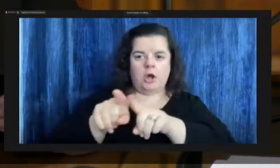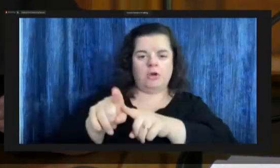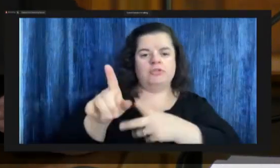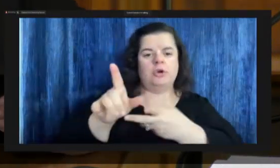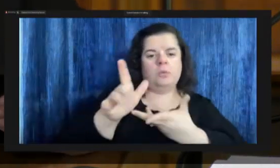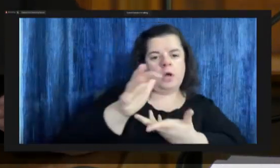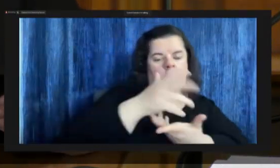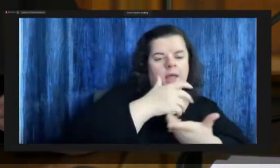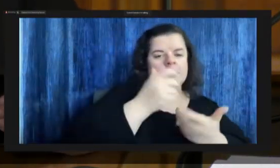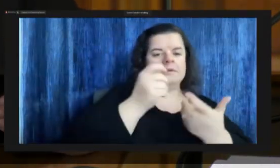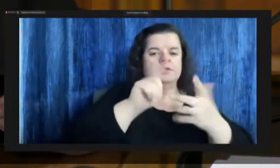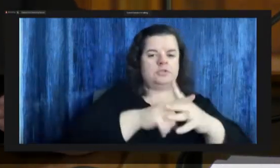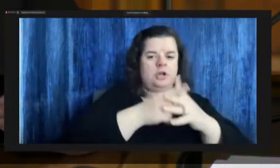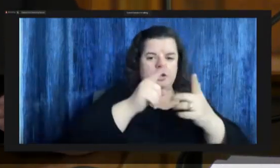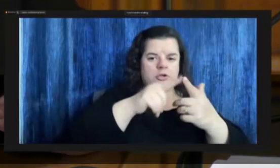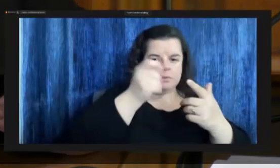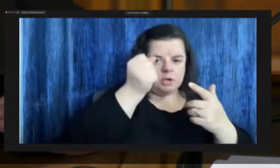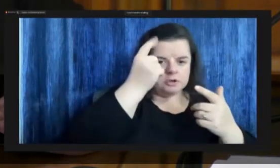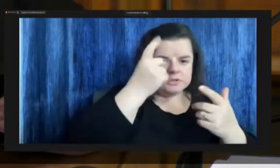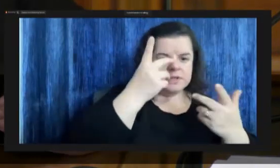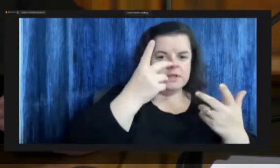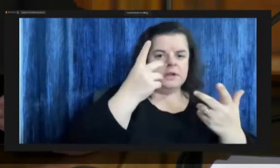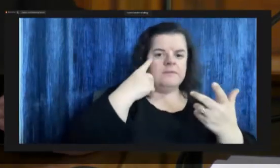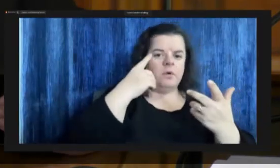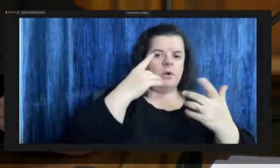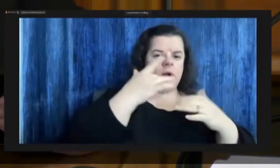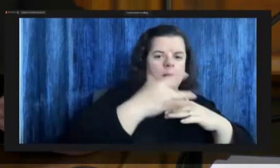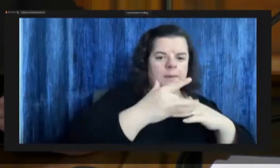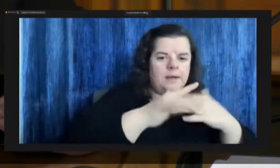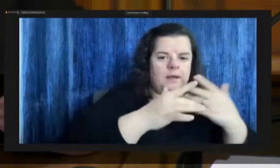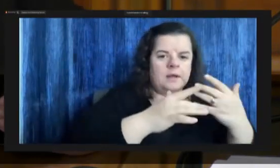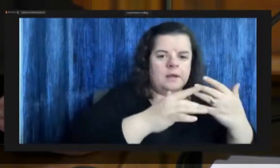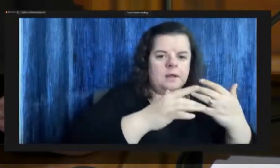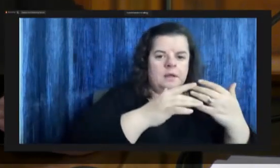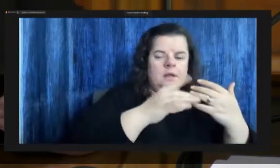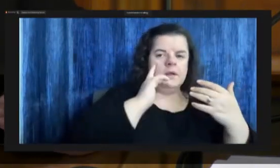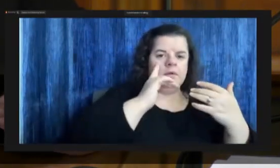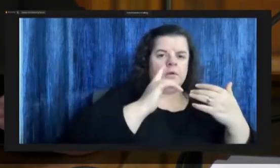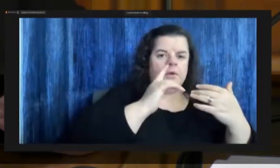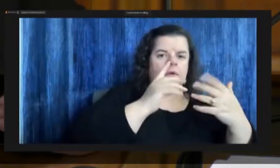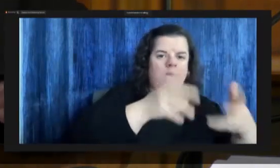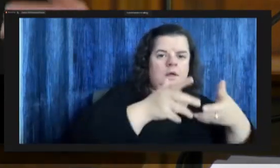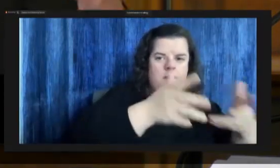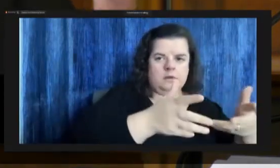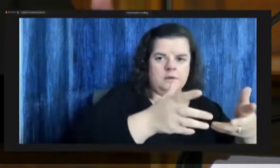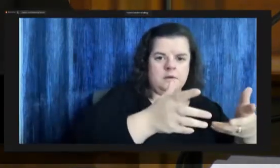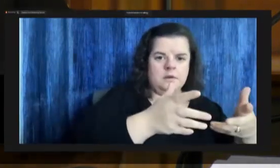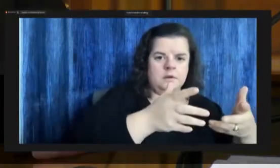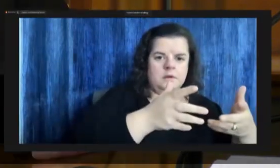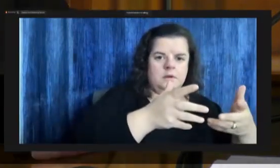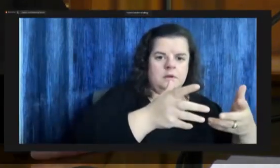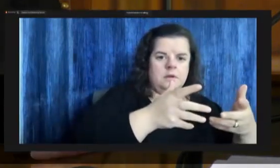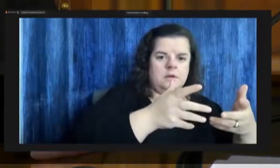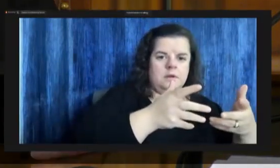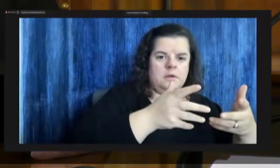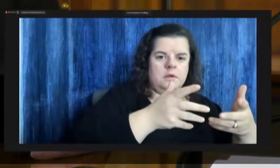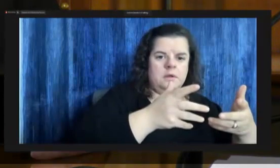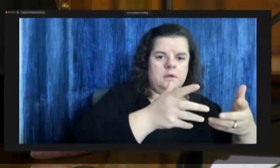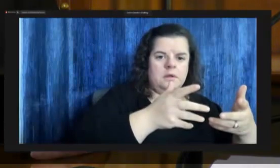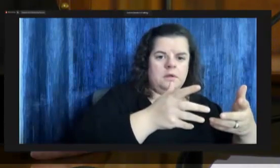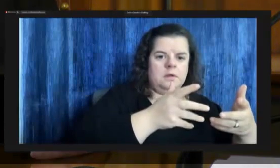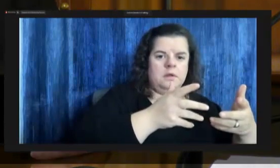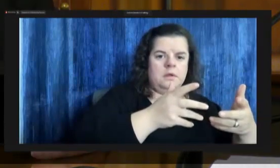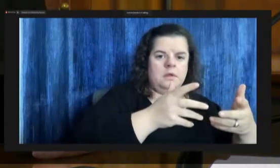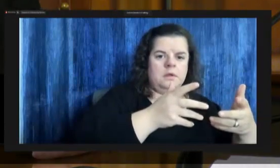and many other properties that are out there that are vacant, abandoned, or and are tax delinquent, but that we haven't taken either through treasurer or sheriff sale. If we start